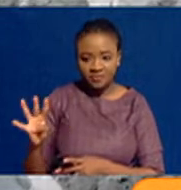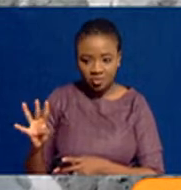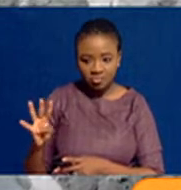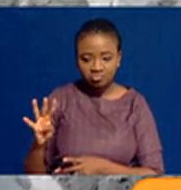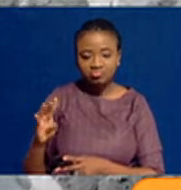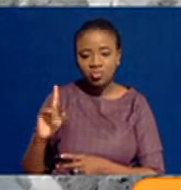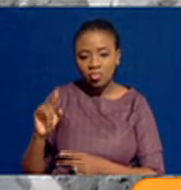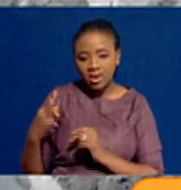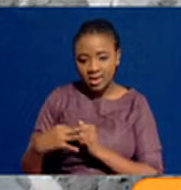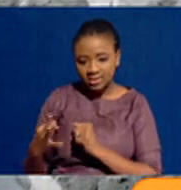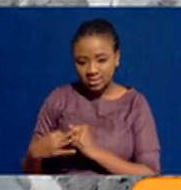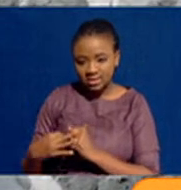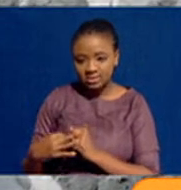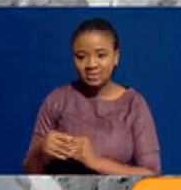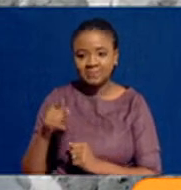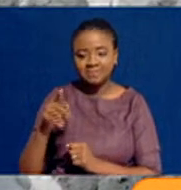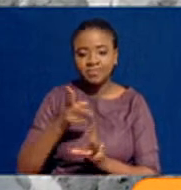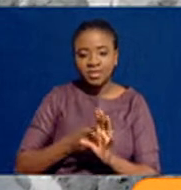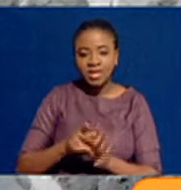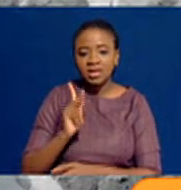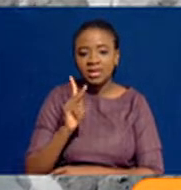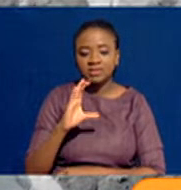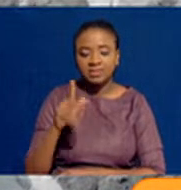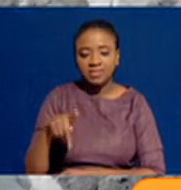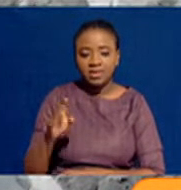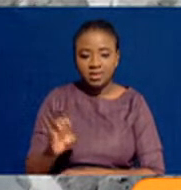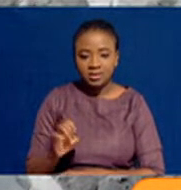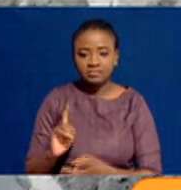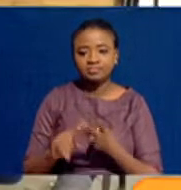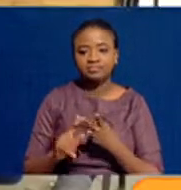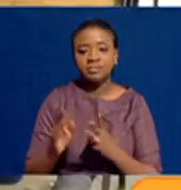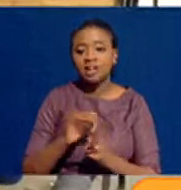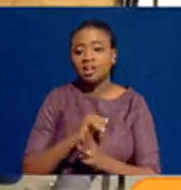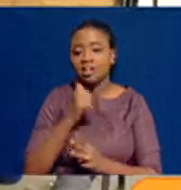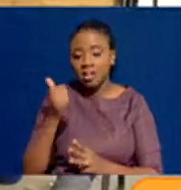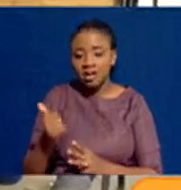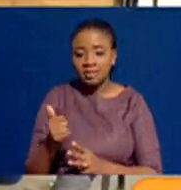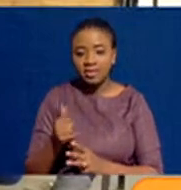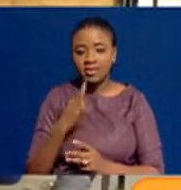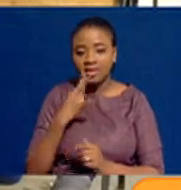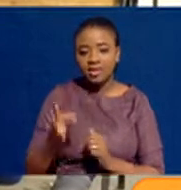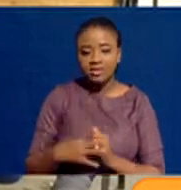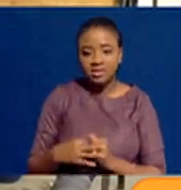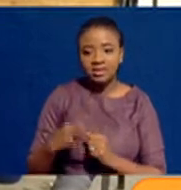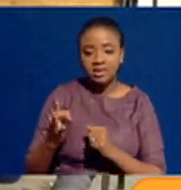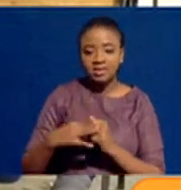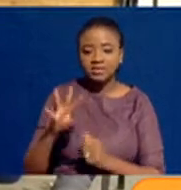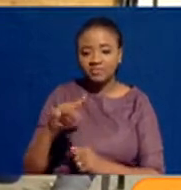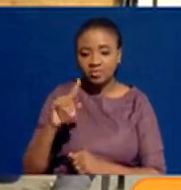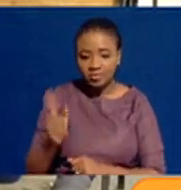1,244,188 will be sitting the Kenya Certificate of Primary Education exams, and